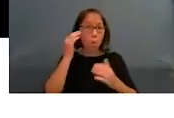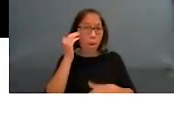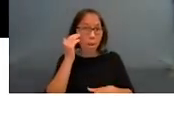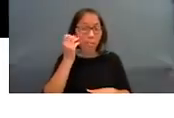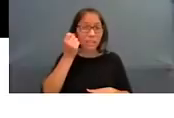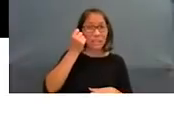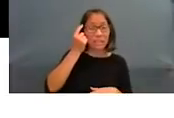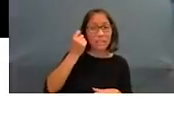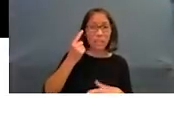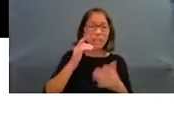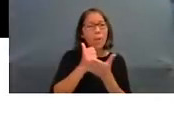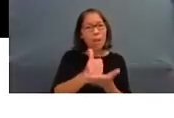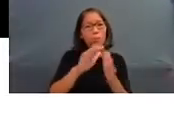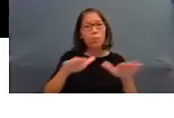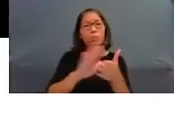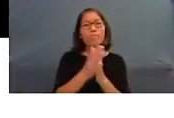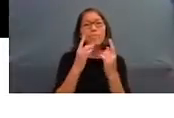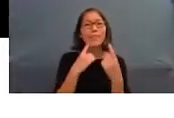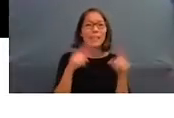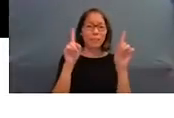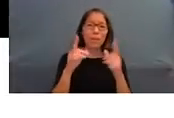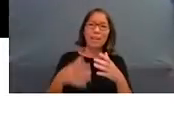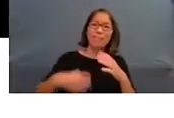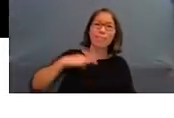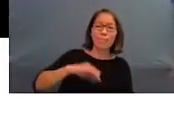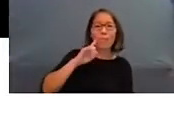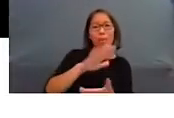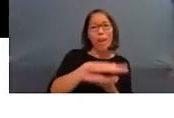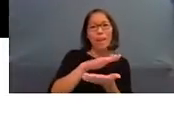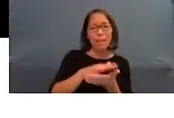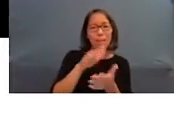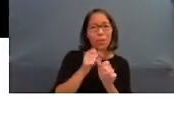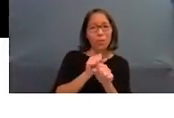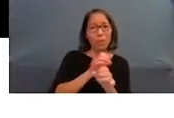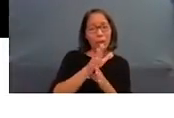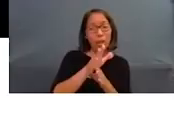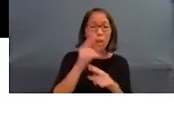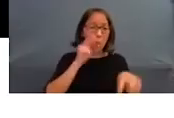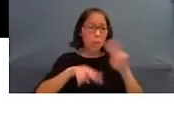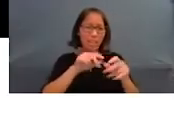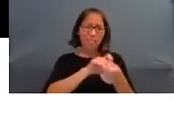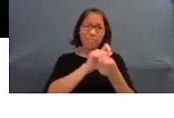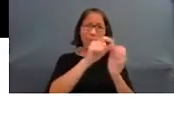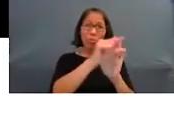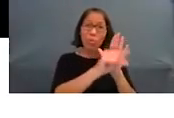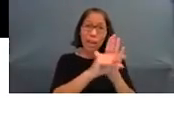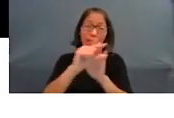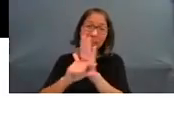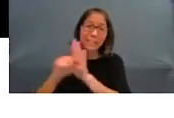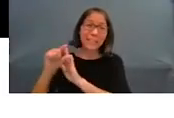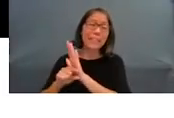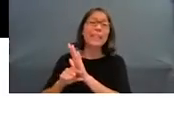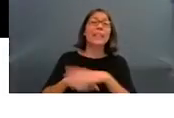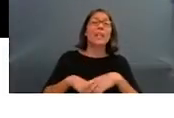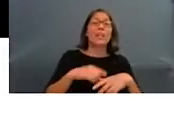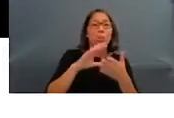and is an added value to their academic career. If we look at what the particular grades will be receiving individually, students in